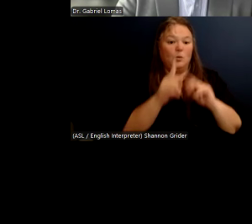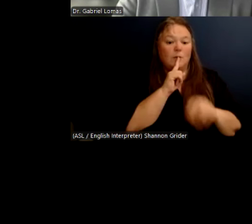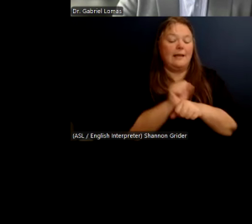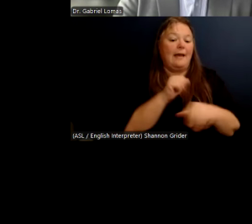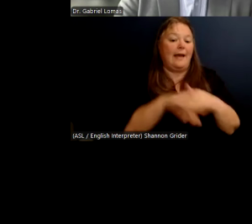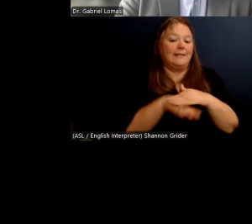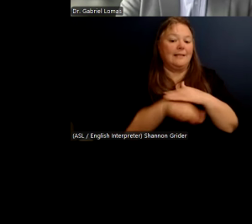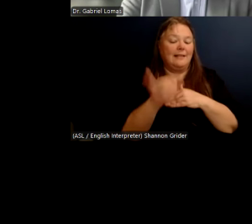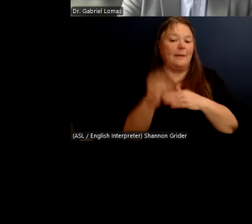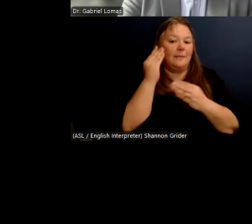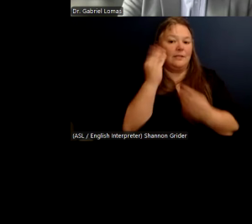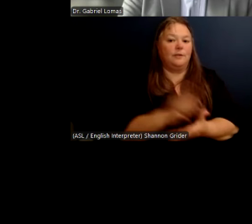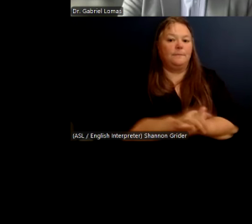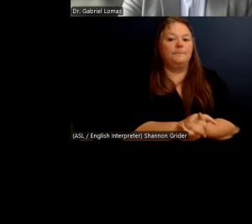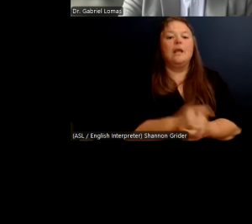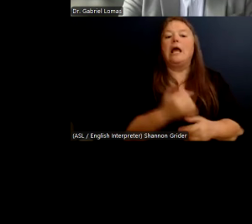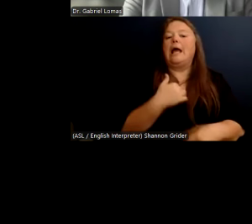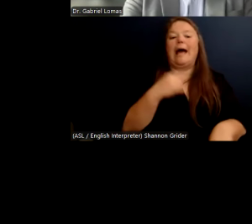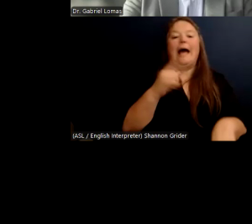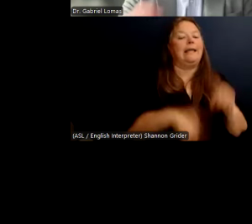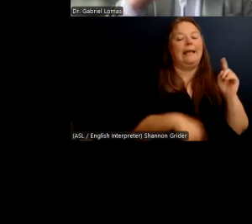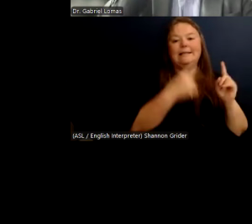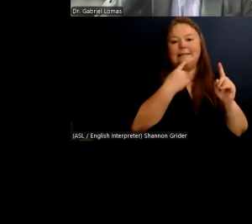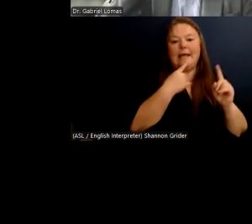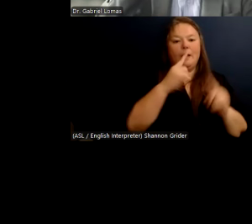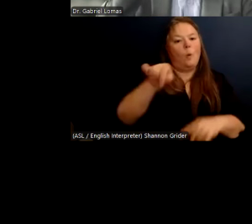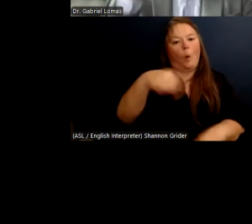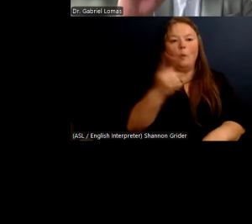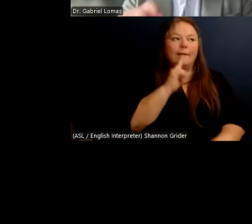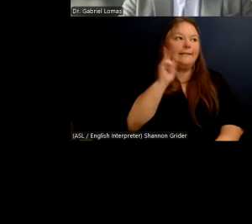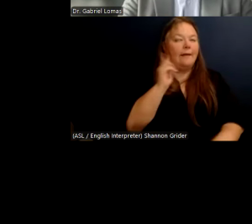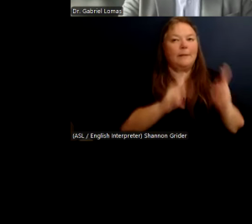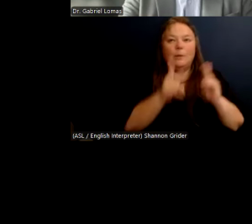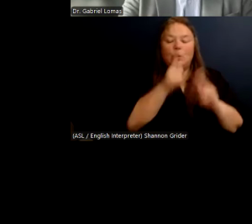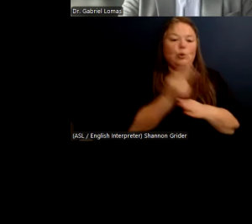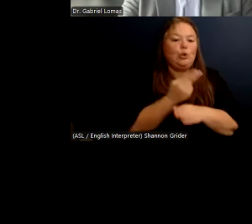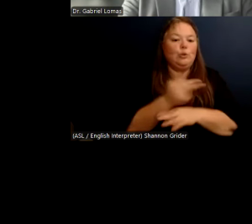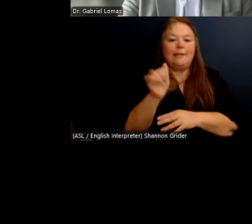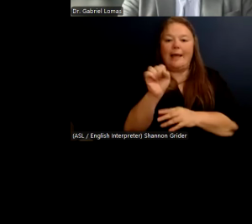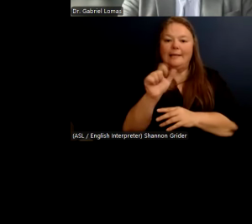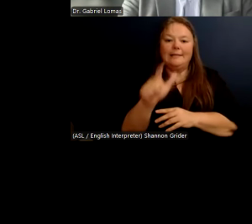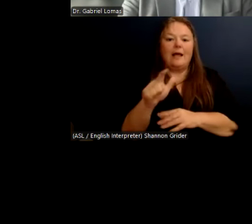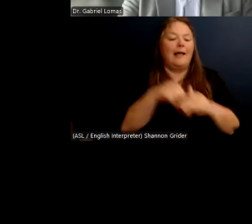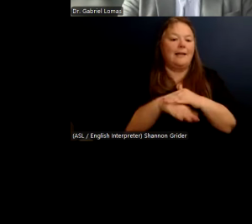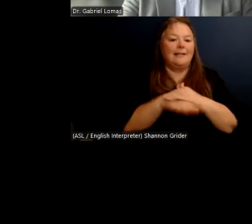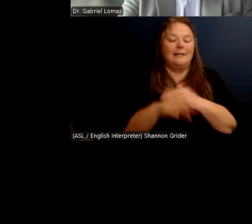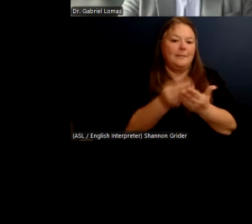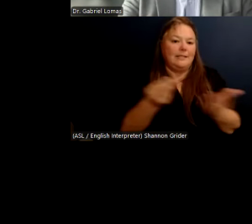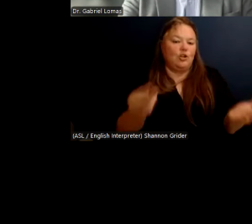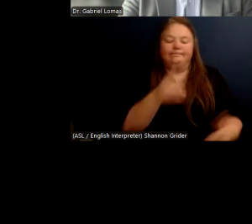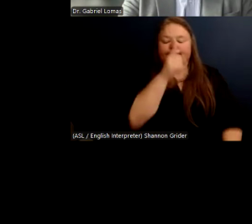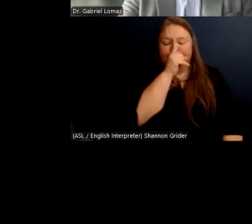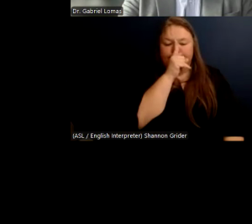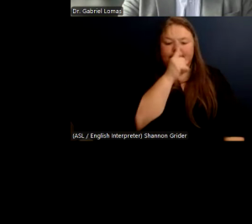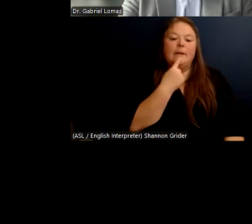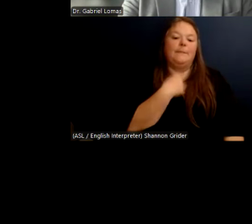the material. Now, I can't say that only deaf people who use ASL access the material. It doesn't tell me that.